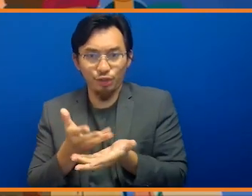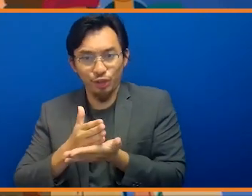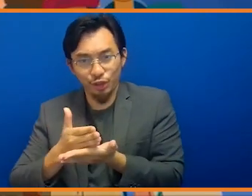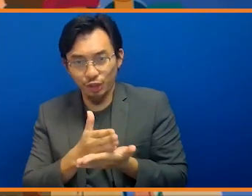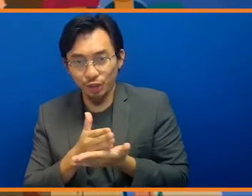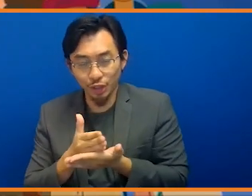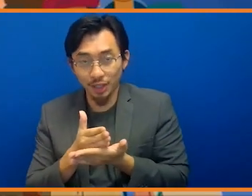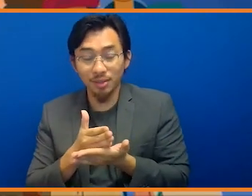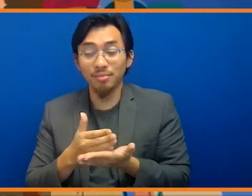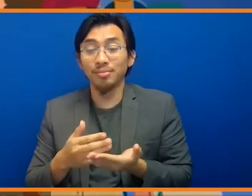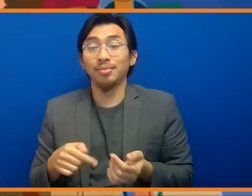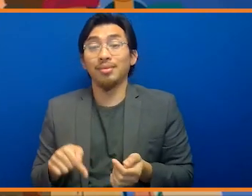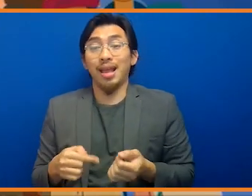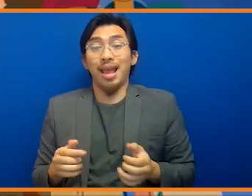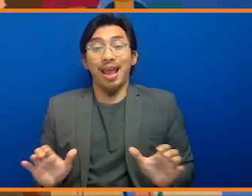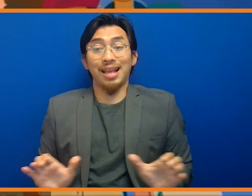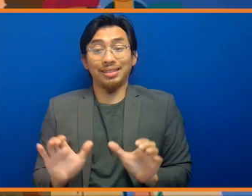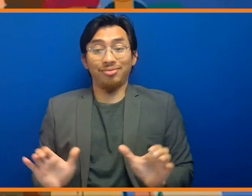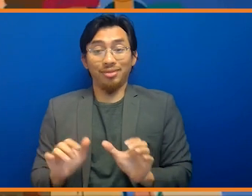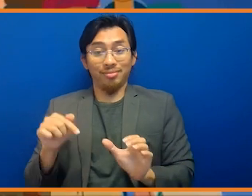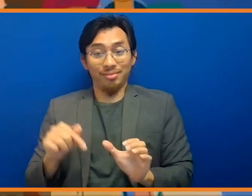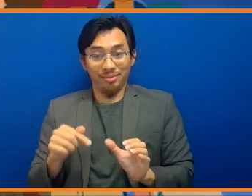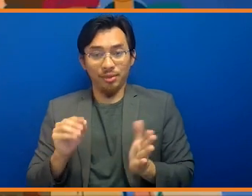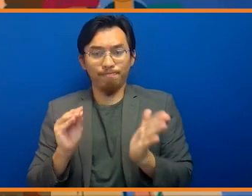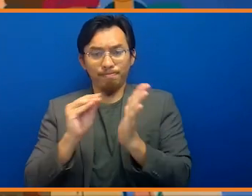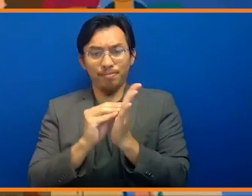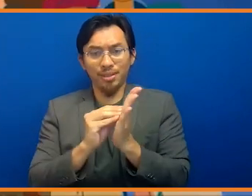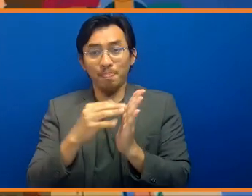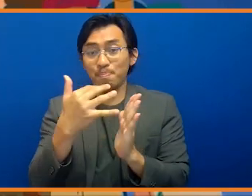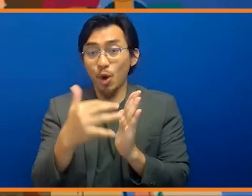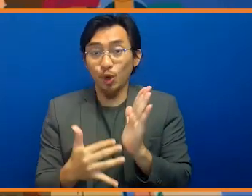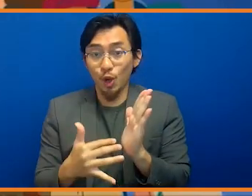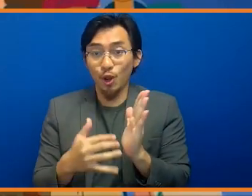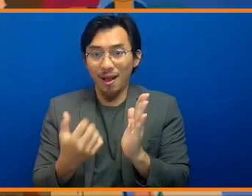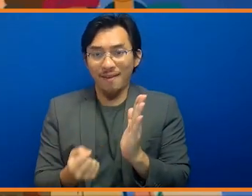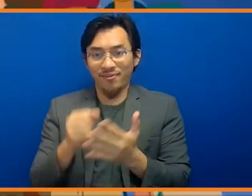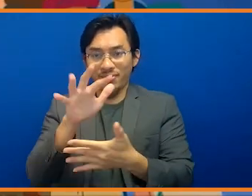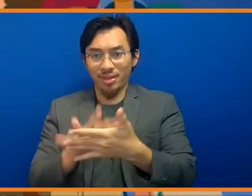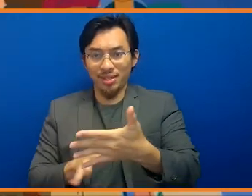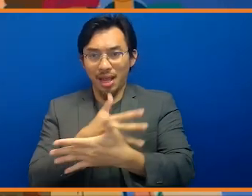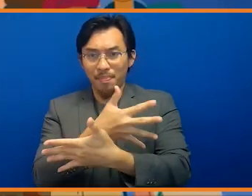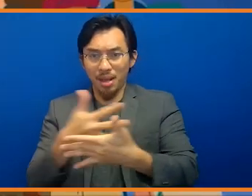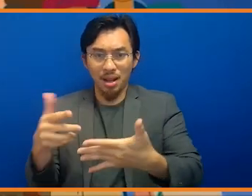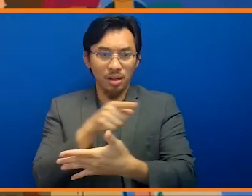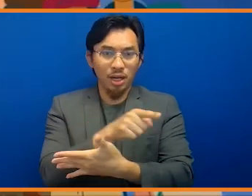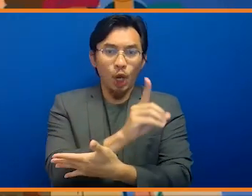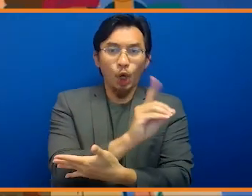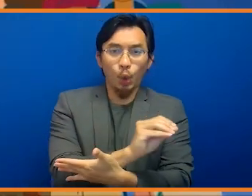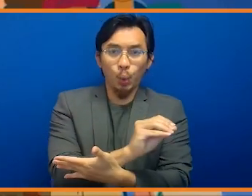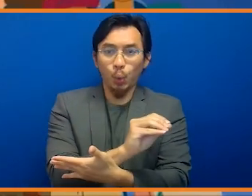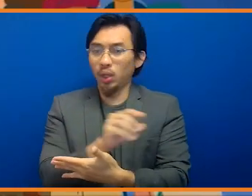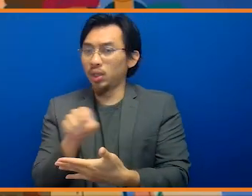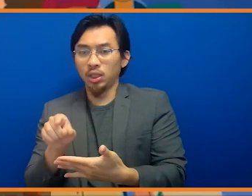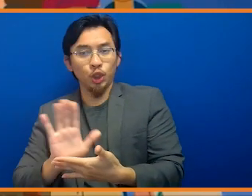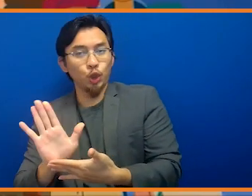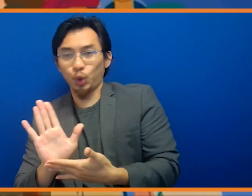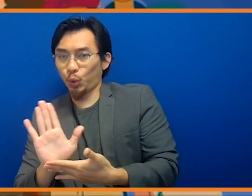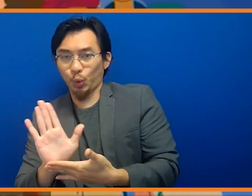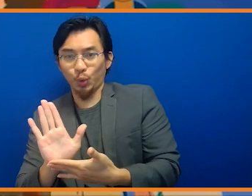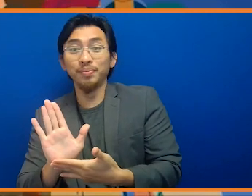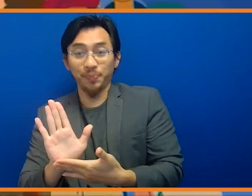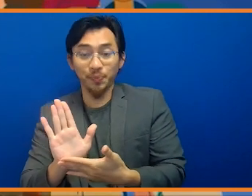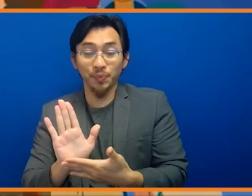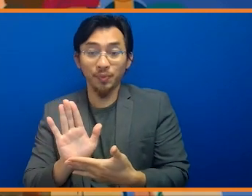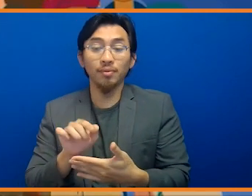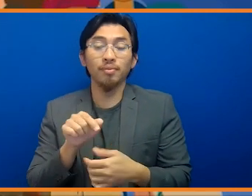the practical, I put it on the model in the table for the do's and don'ts on science communications.